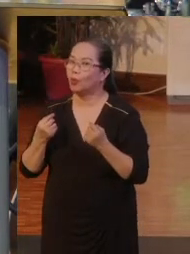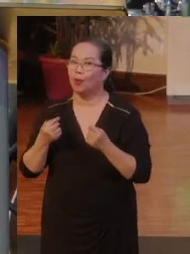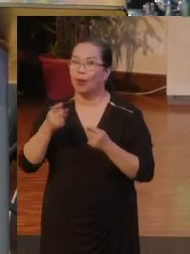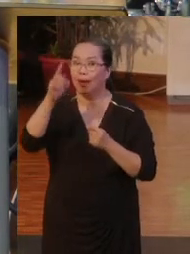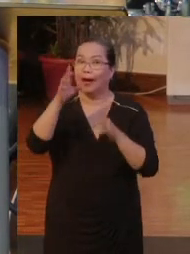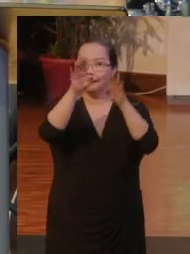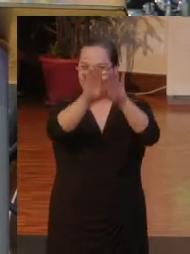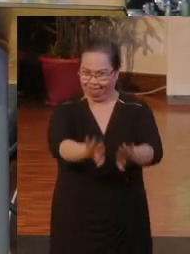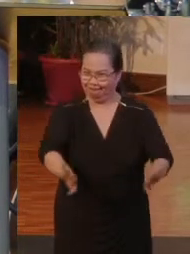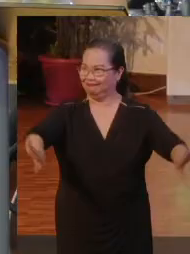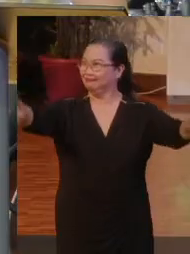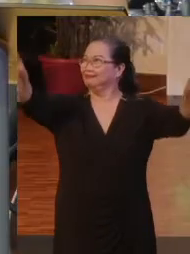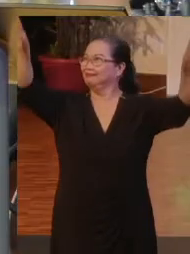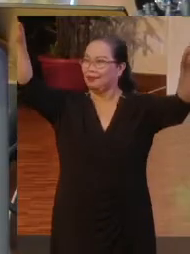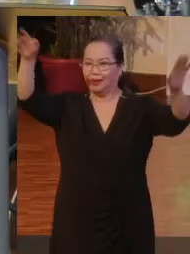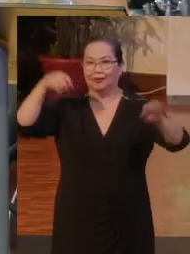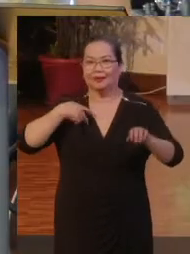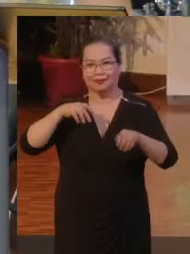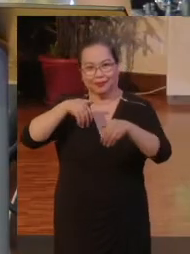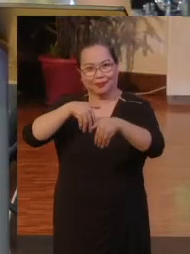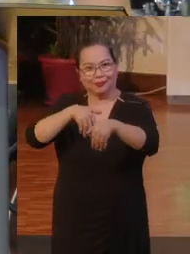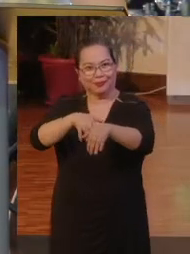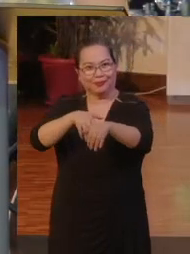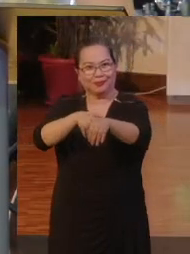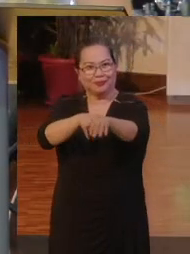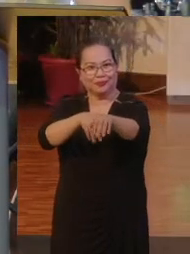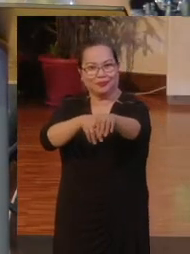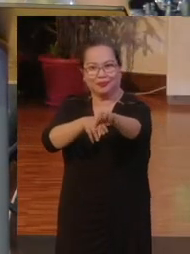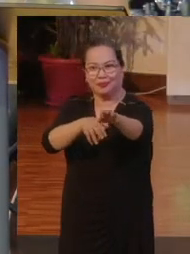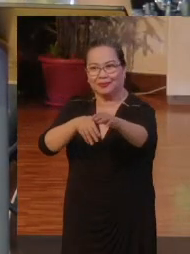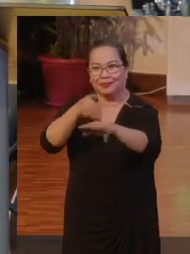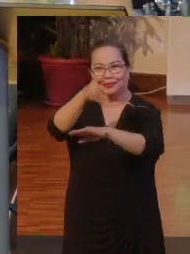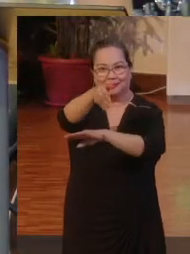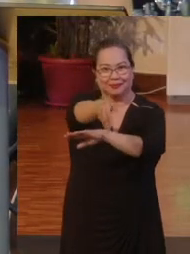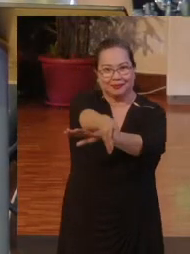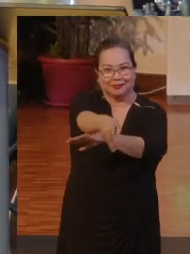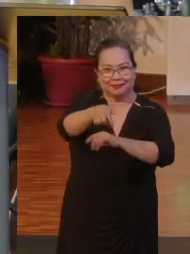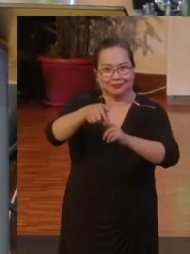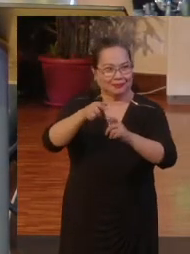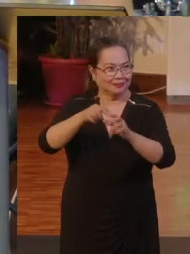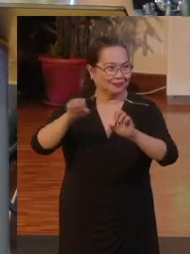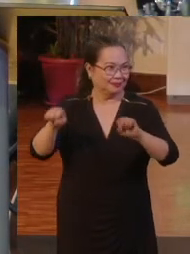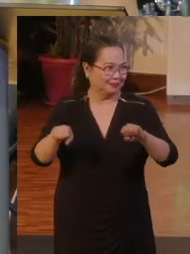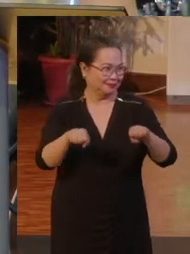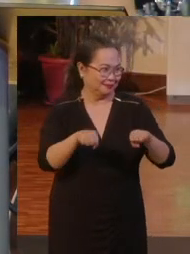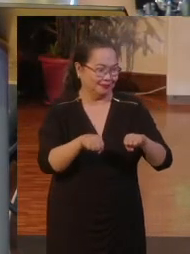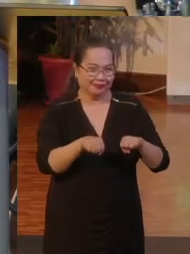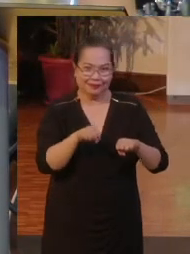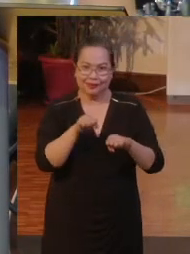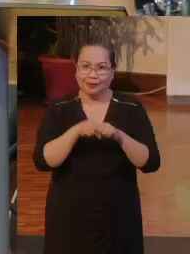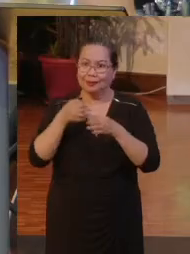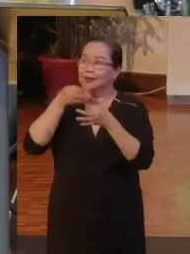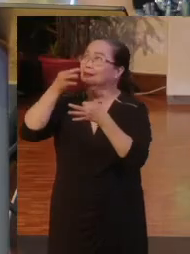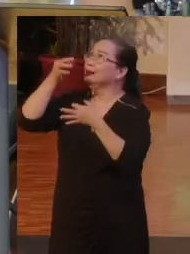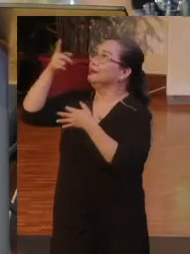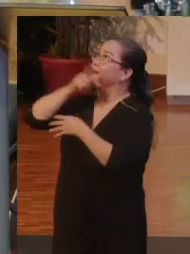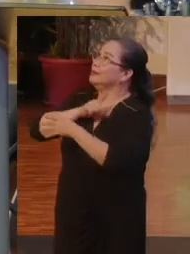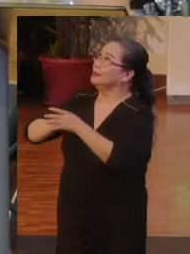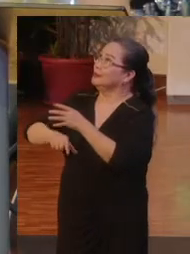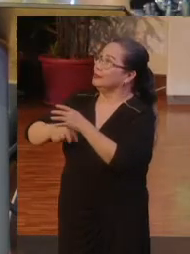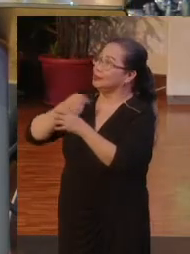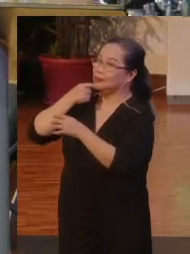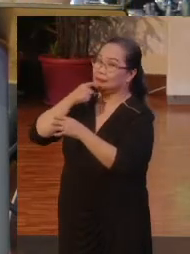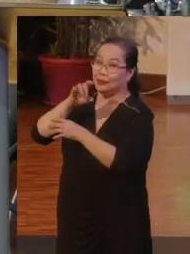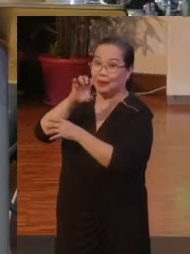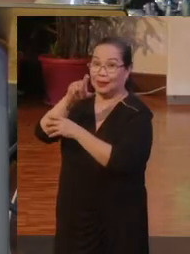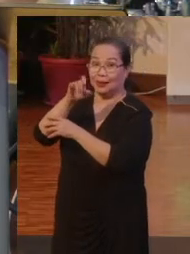dagat para sila ay makatawid sa kabila. "And they cried to the Lord,"